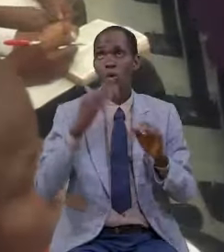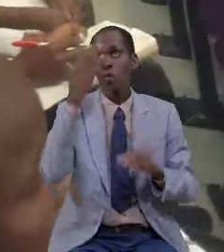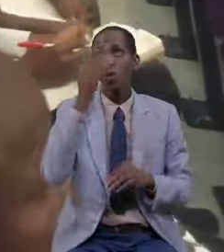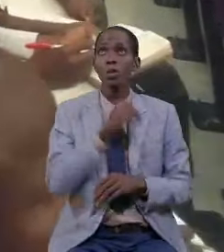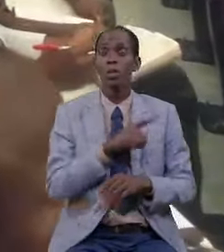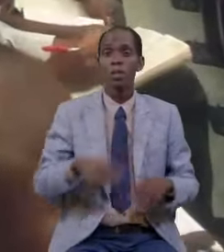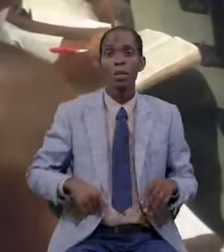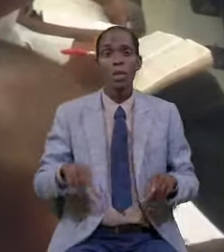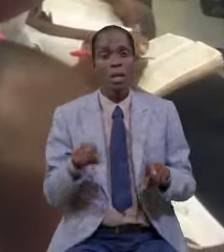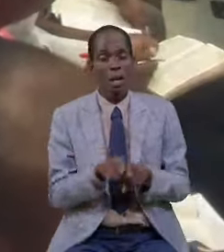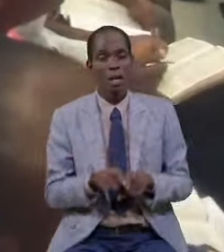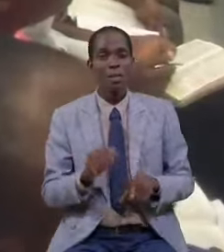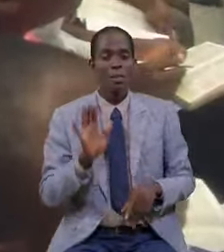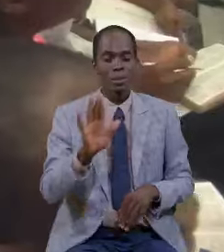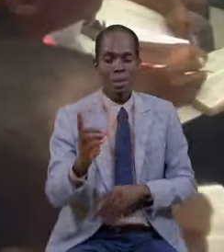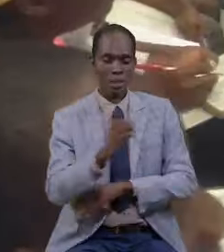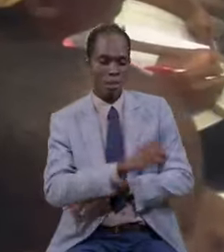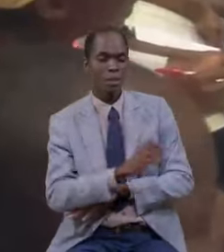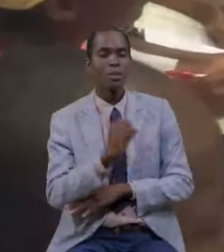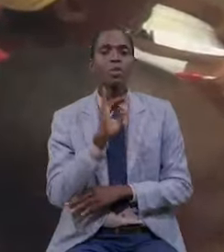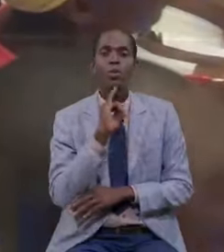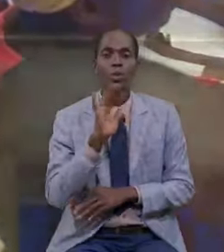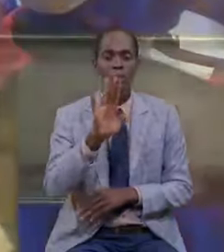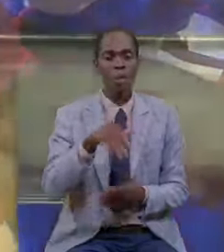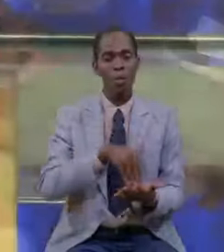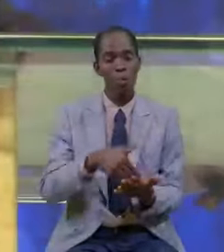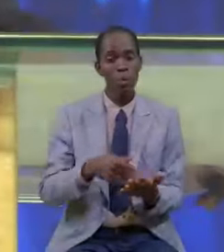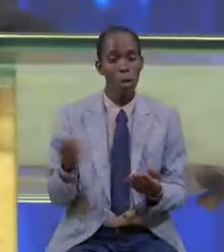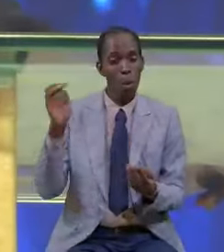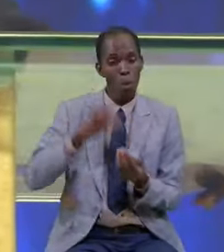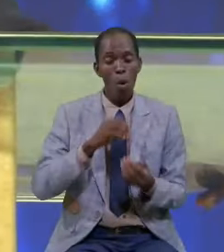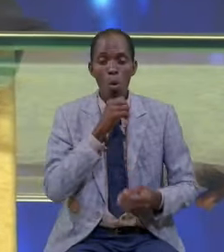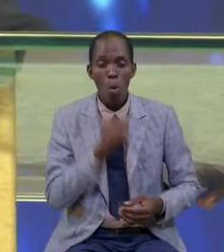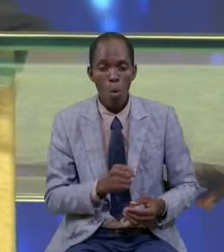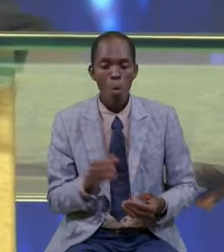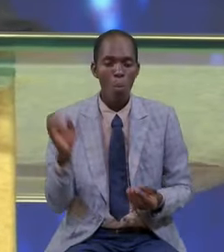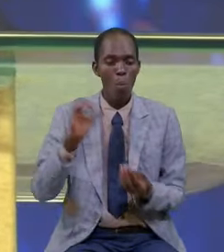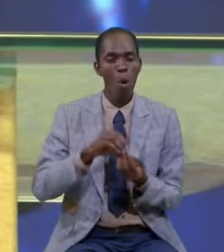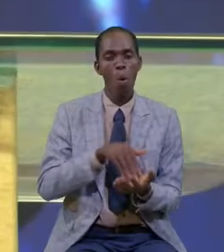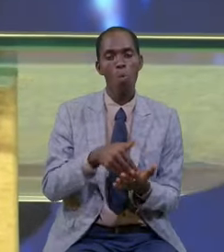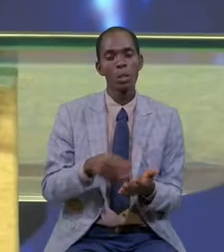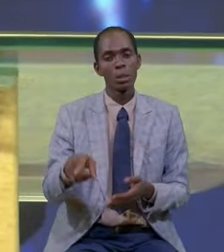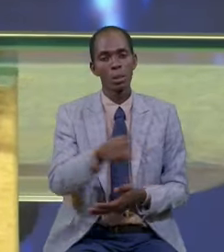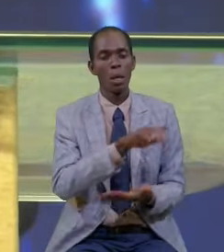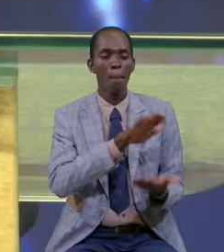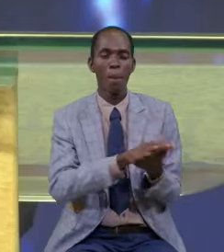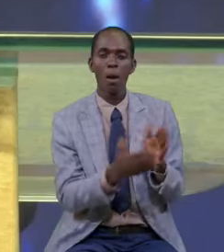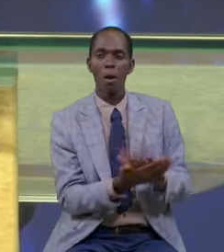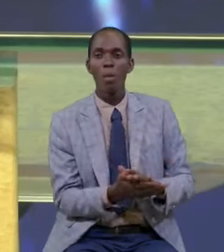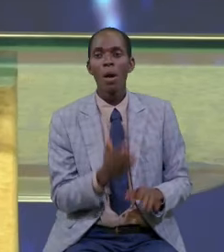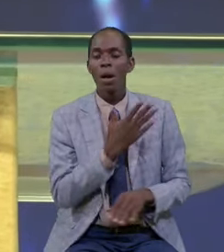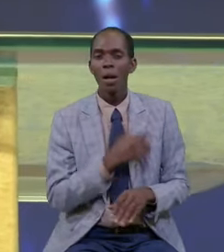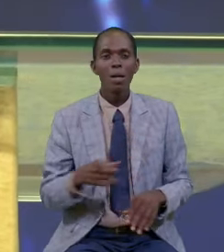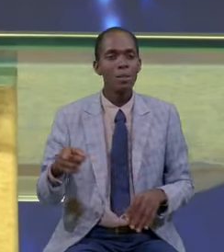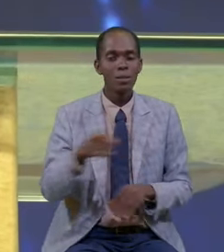so is their weakness. The older they get, the weaker they become. And then they cannot have strength